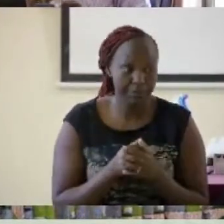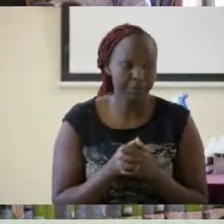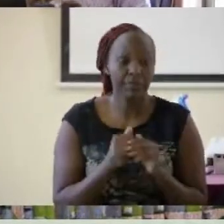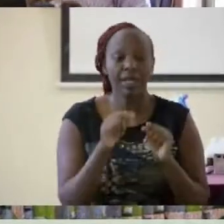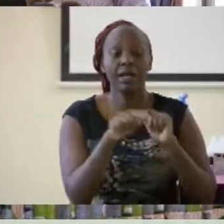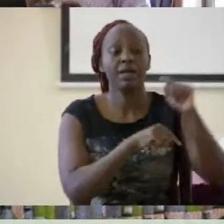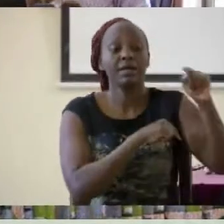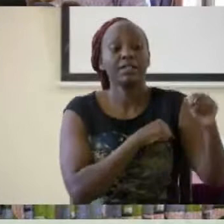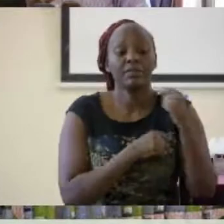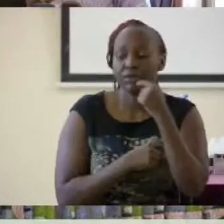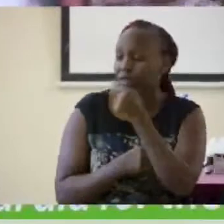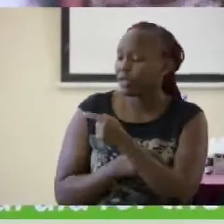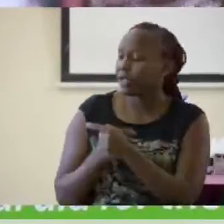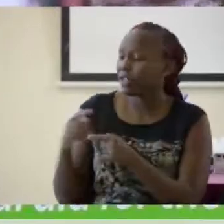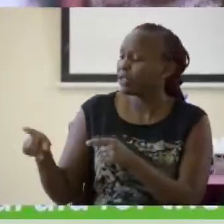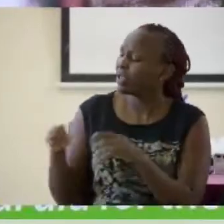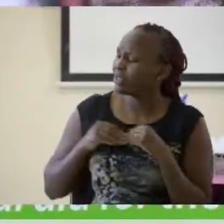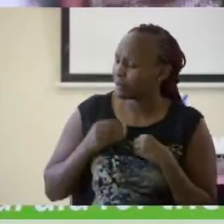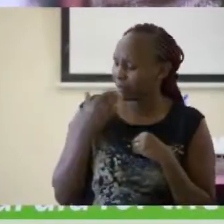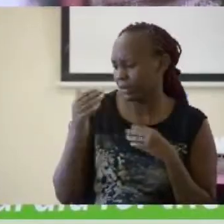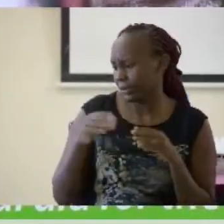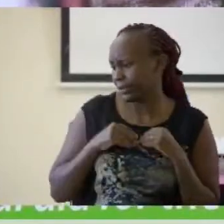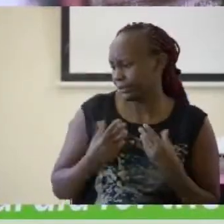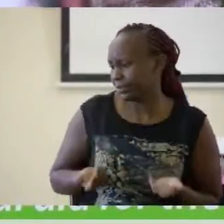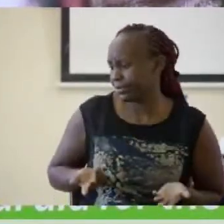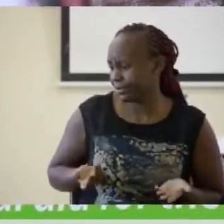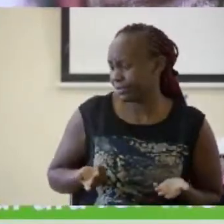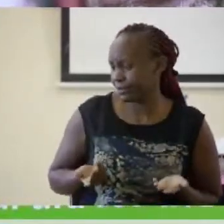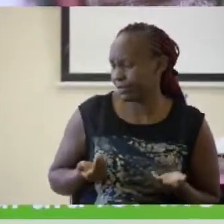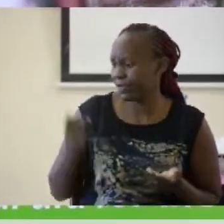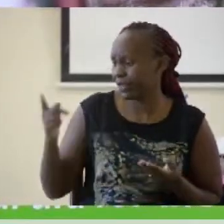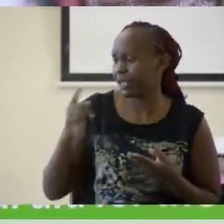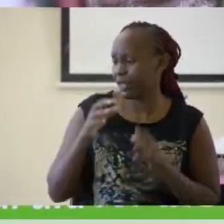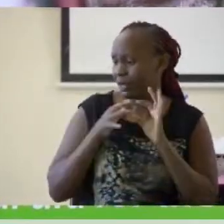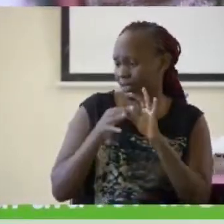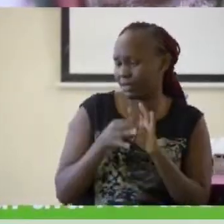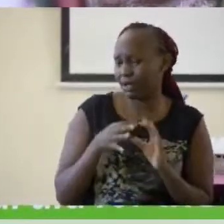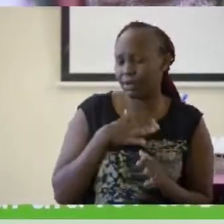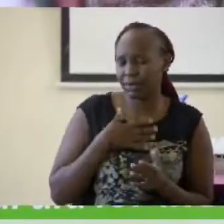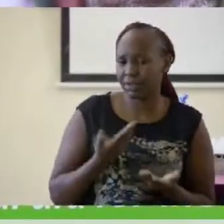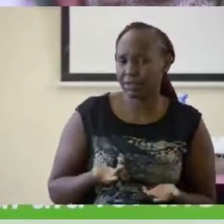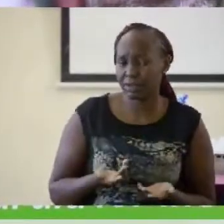would just tell them, why don't you just accept? This is the culture.